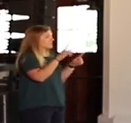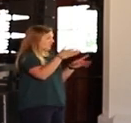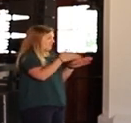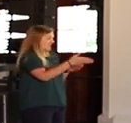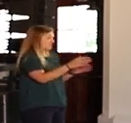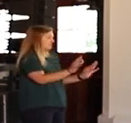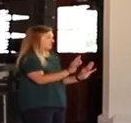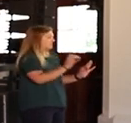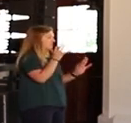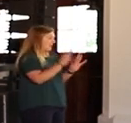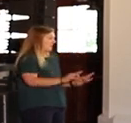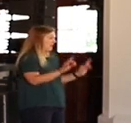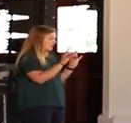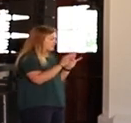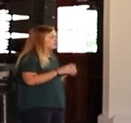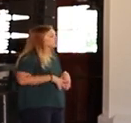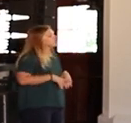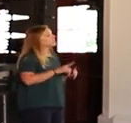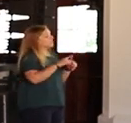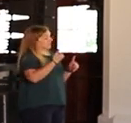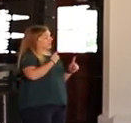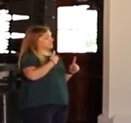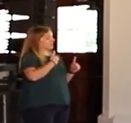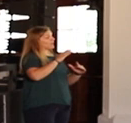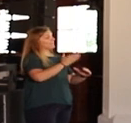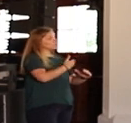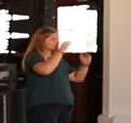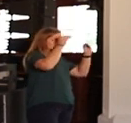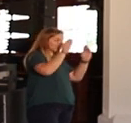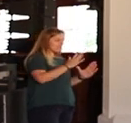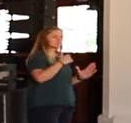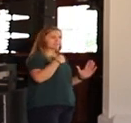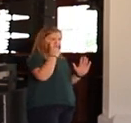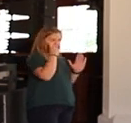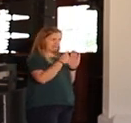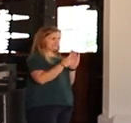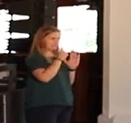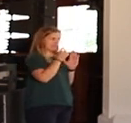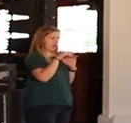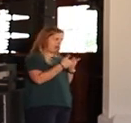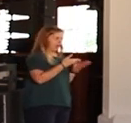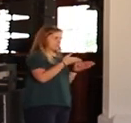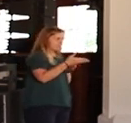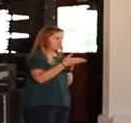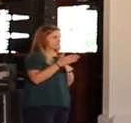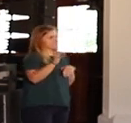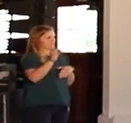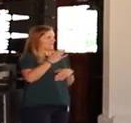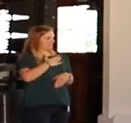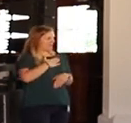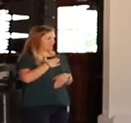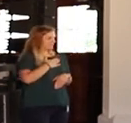is. Now, as a music professor, I recognize that not every discipline is as practical as